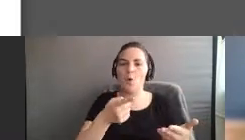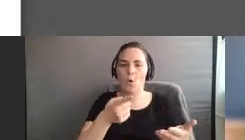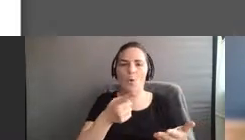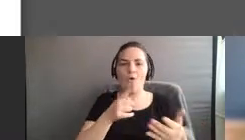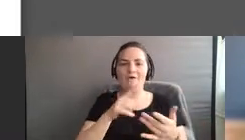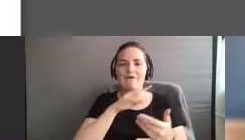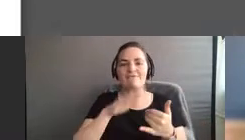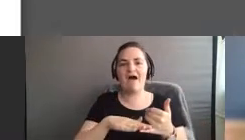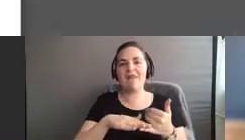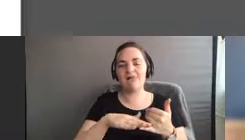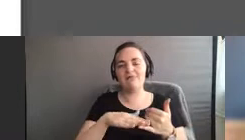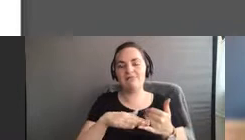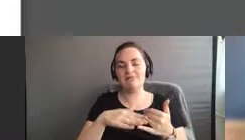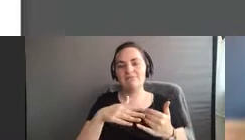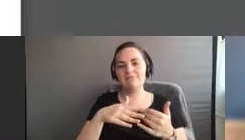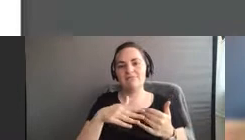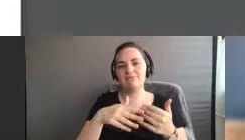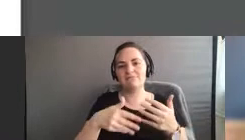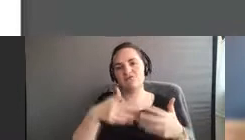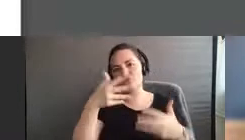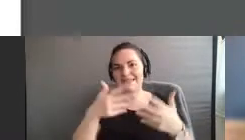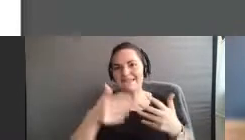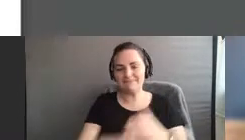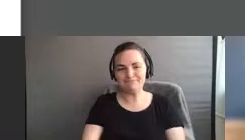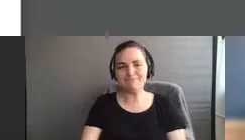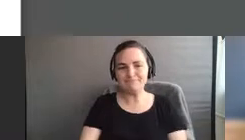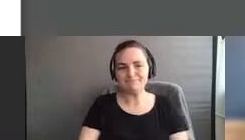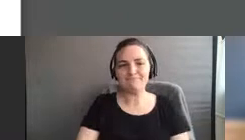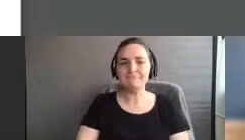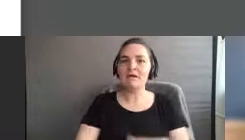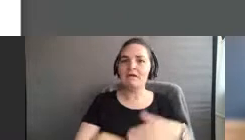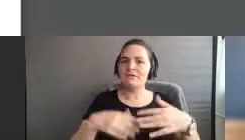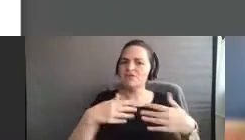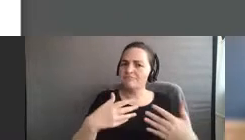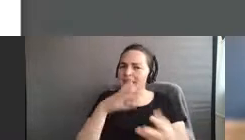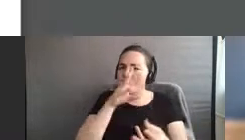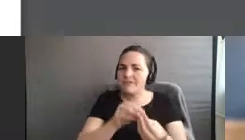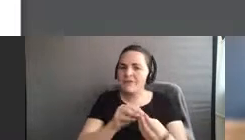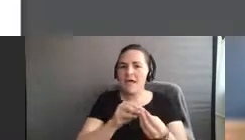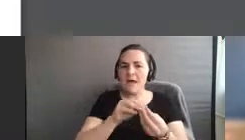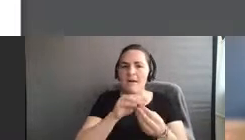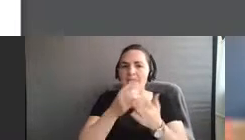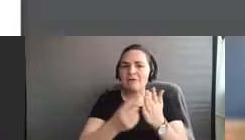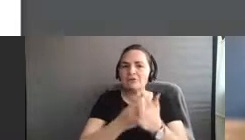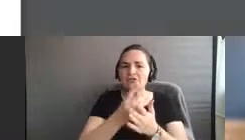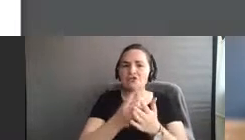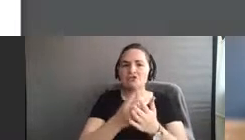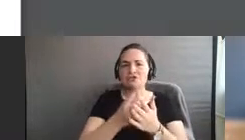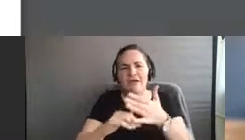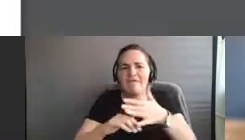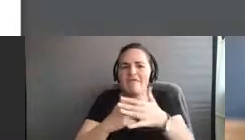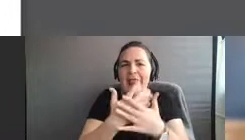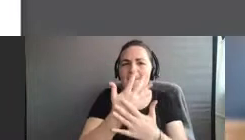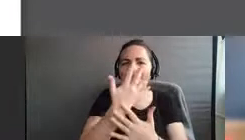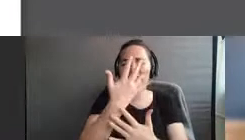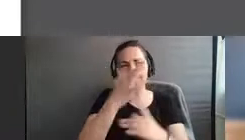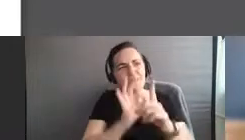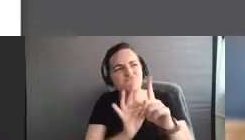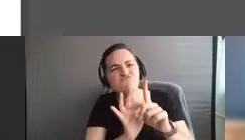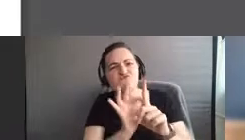So formative is about developing, forming. So forming your understanding, improving your